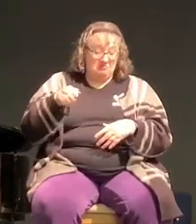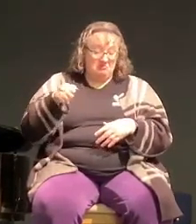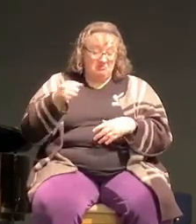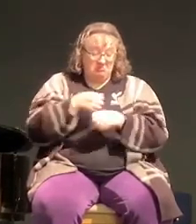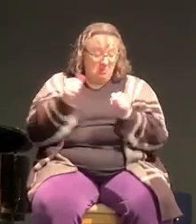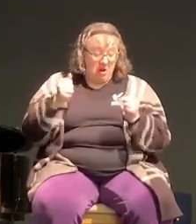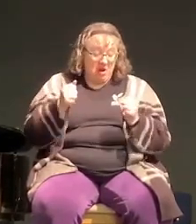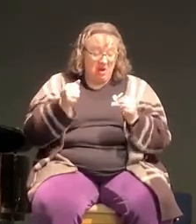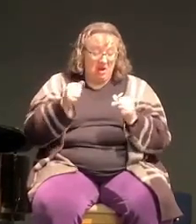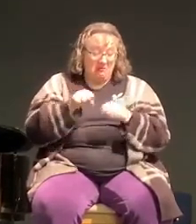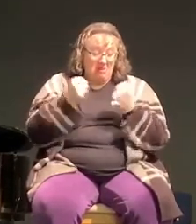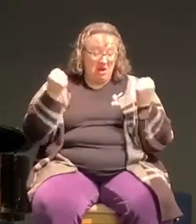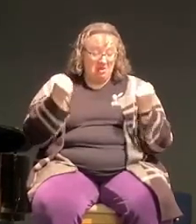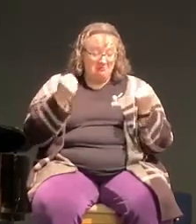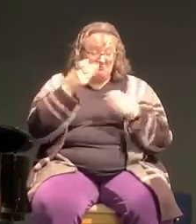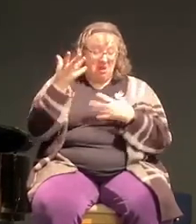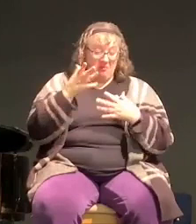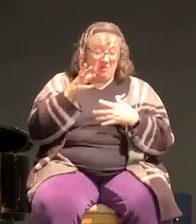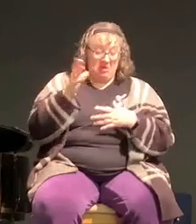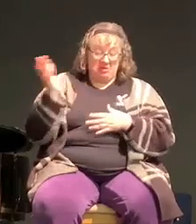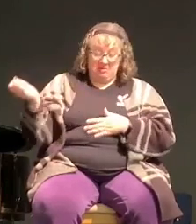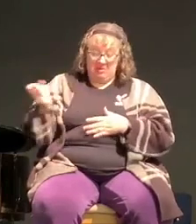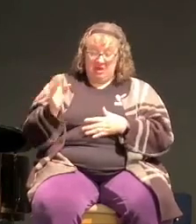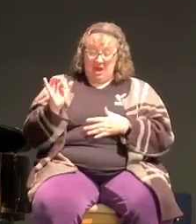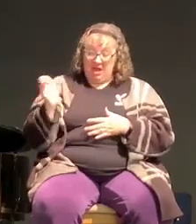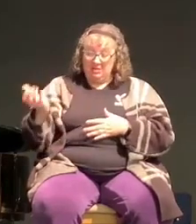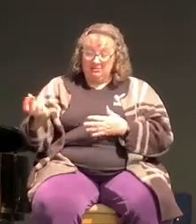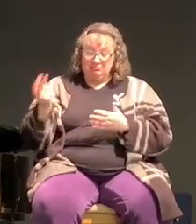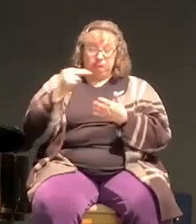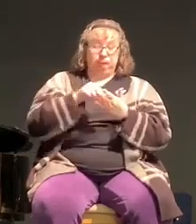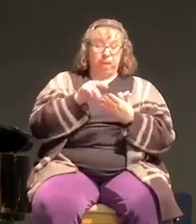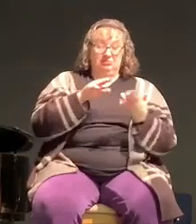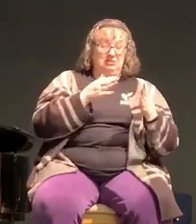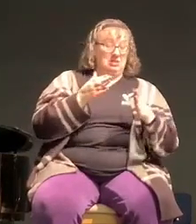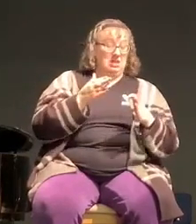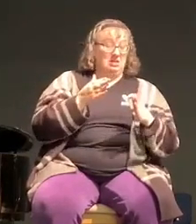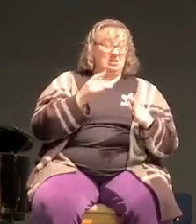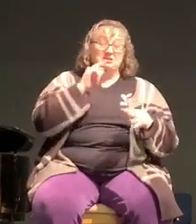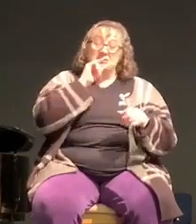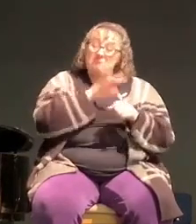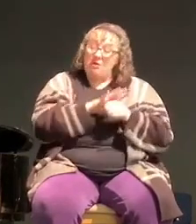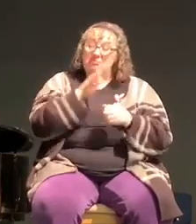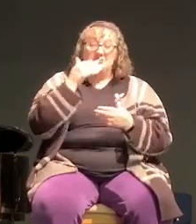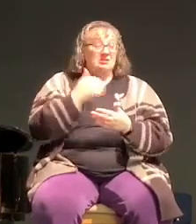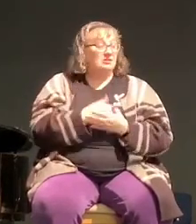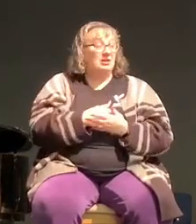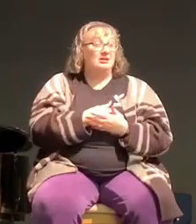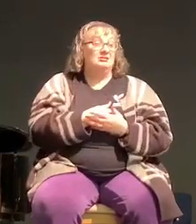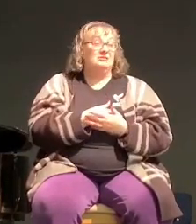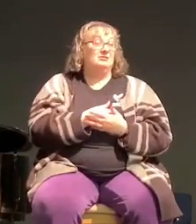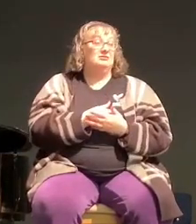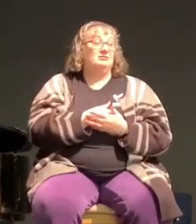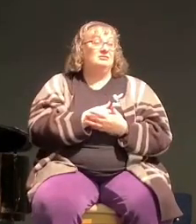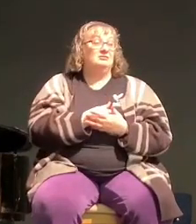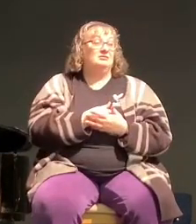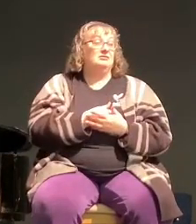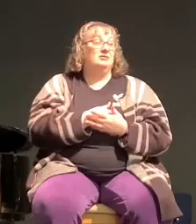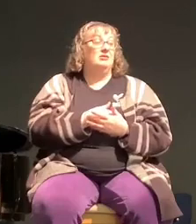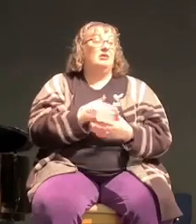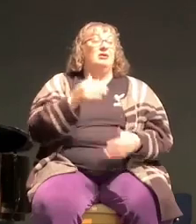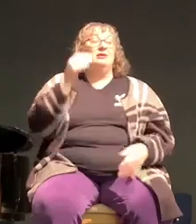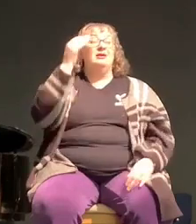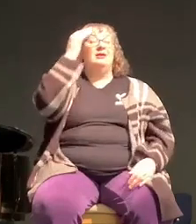hurt Isaac. Maybe he'll bring Isaac back from the dead because he promised me a son. I